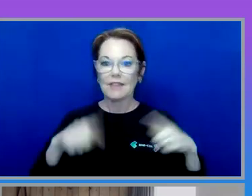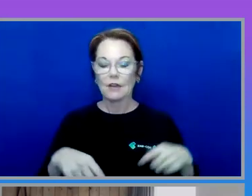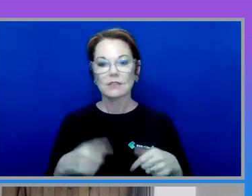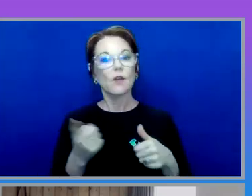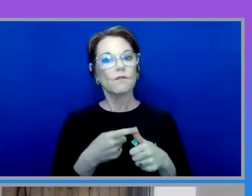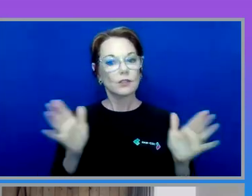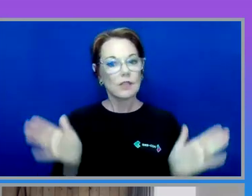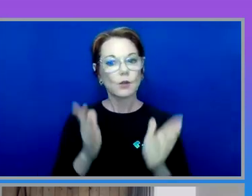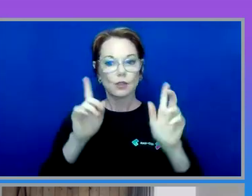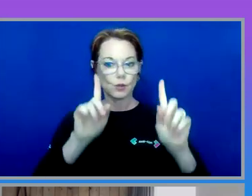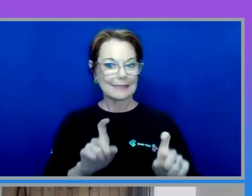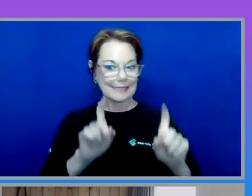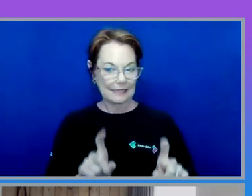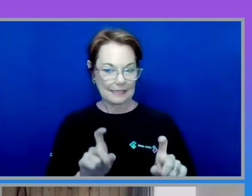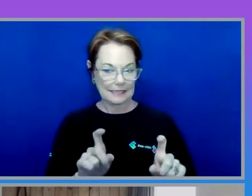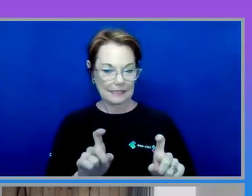out, see how it works.